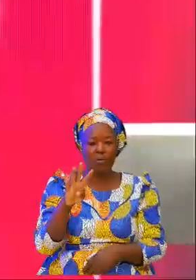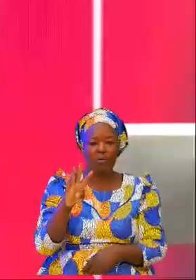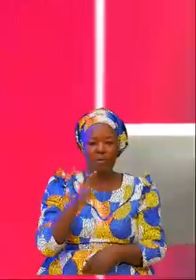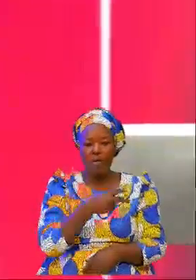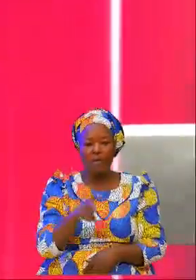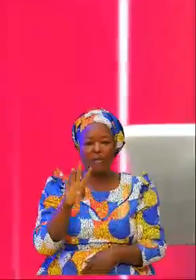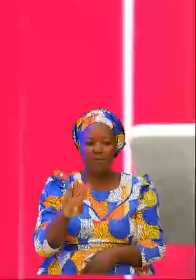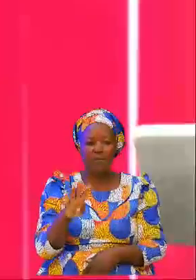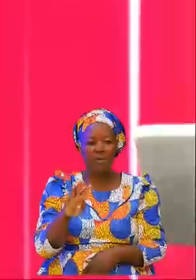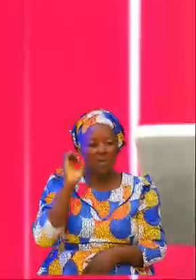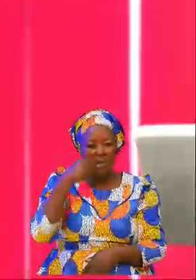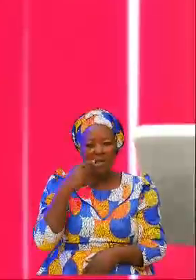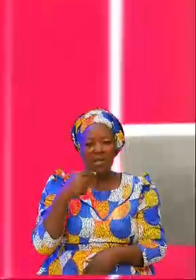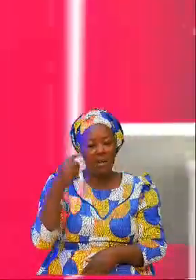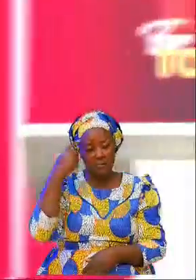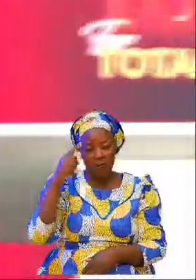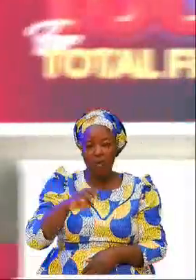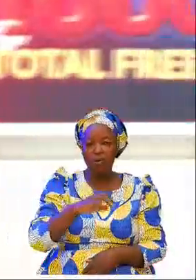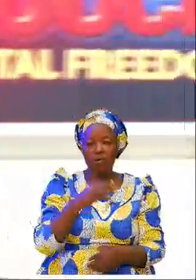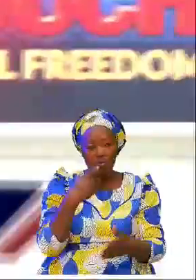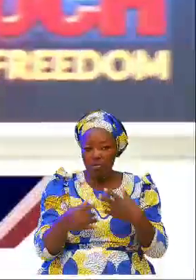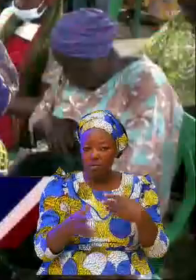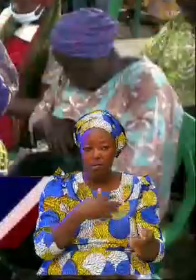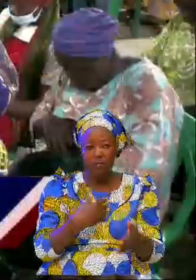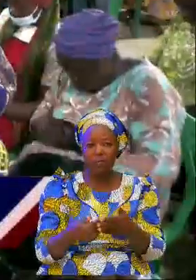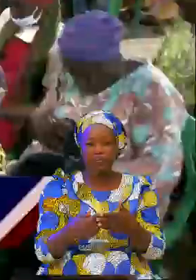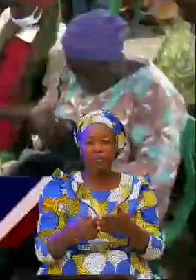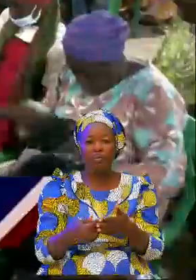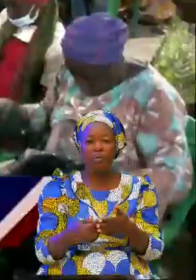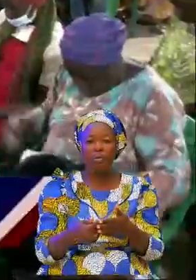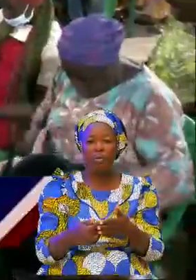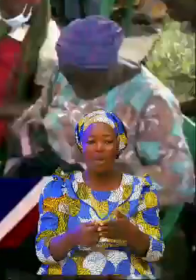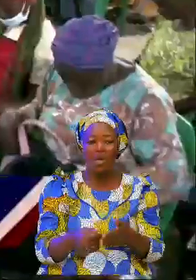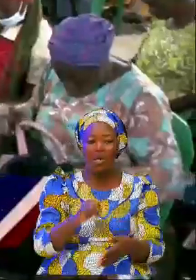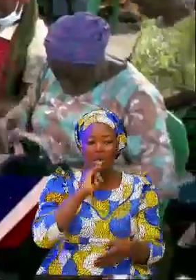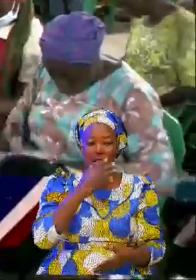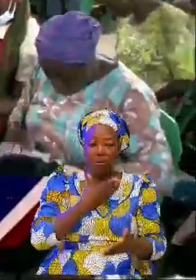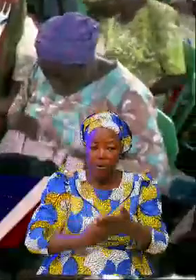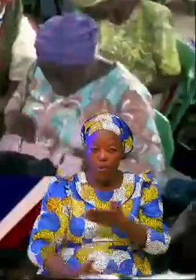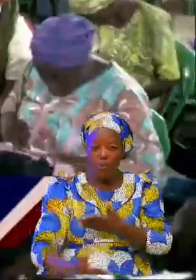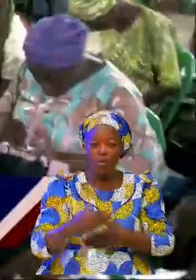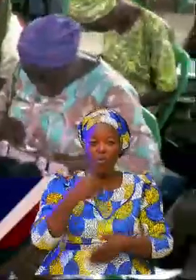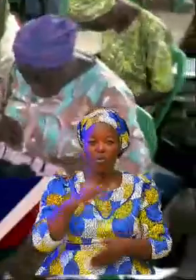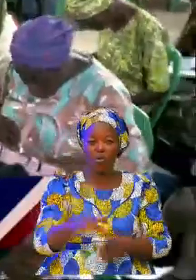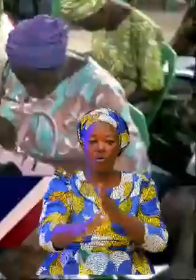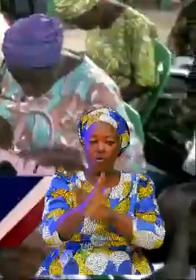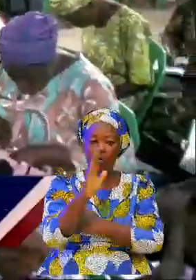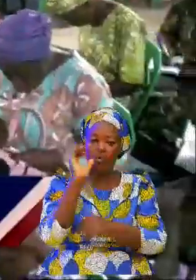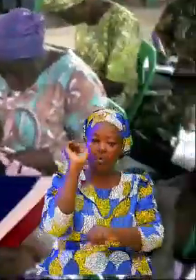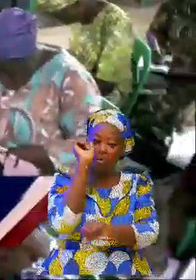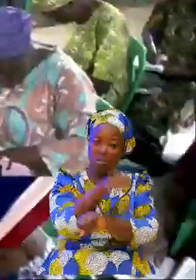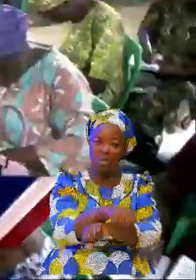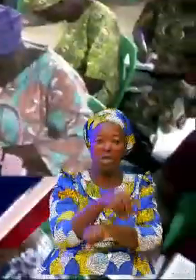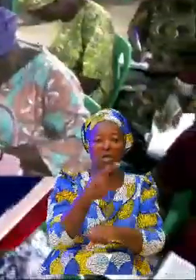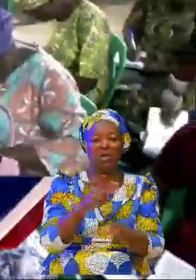then happens? Look at verse 4. In verse 4, it says, for whatsoever